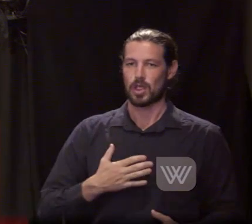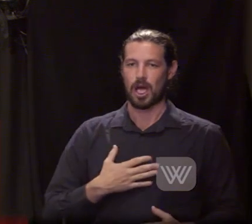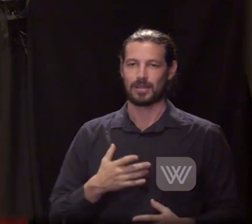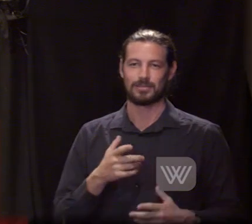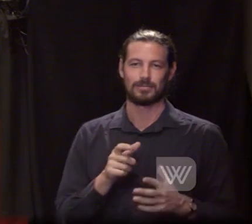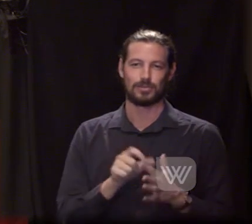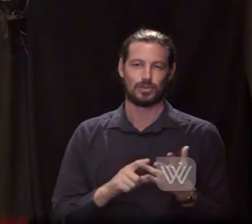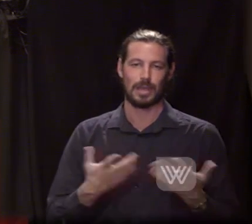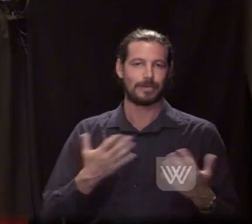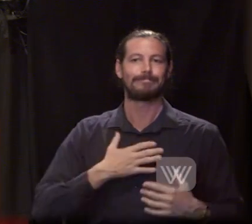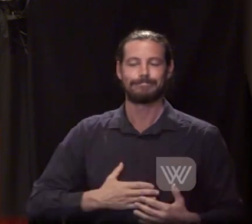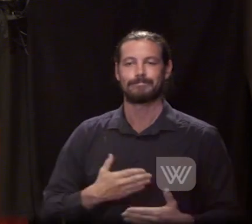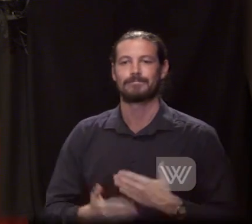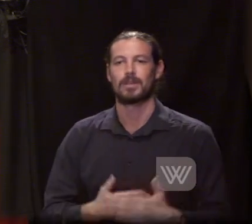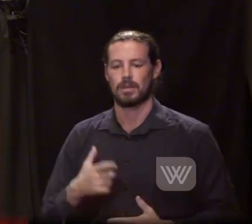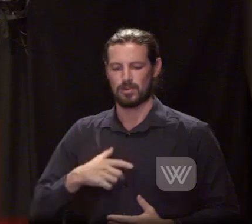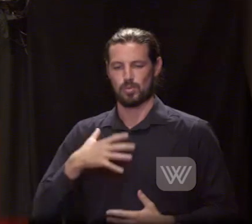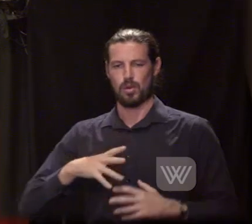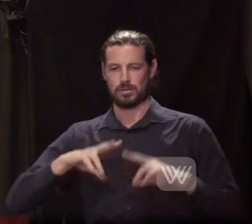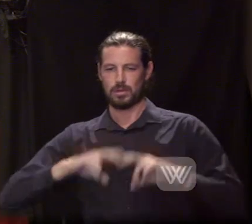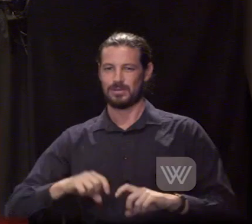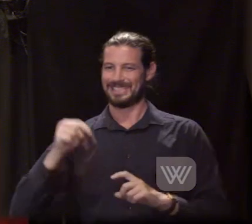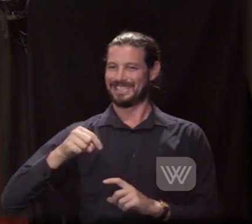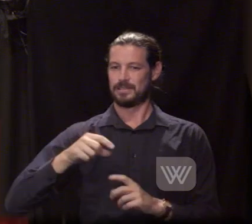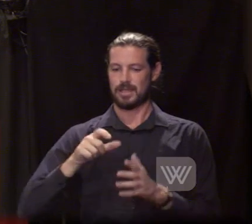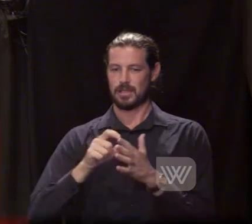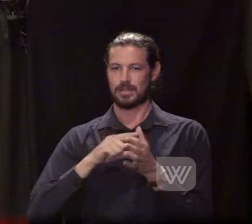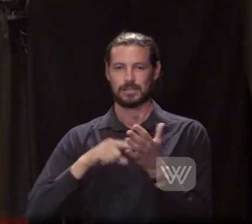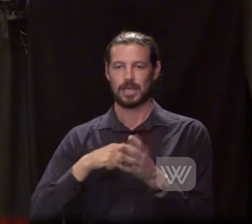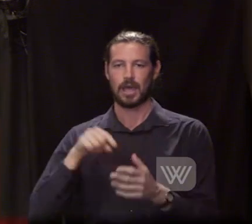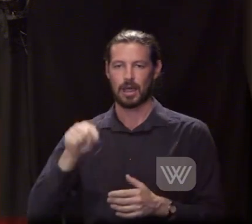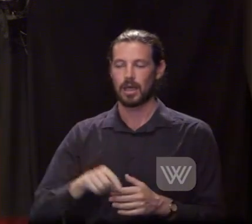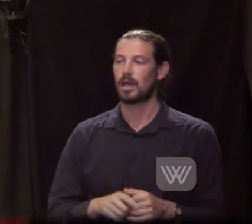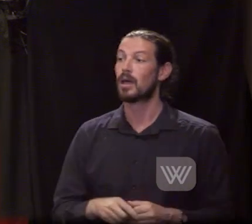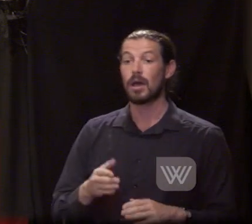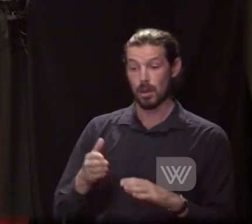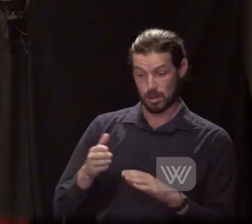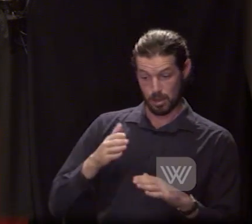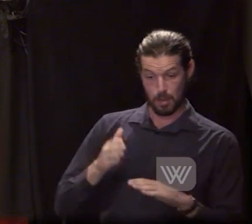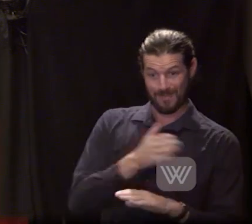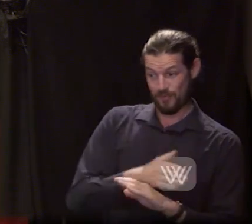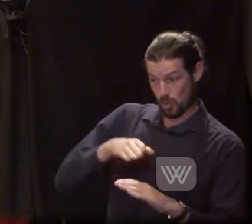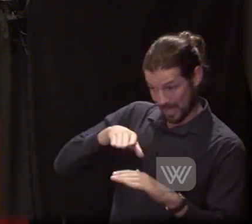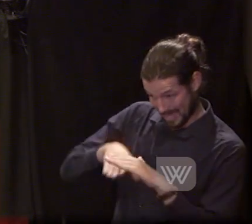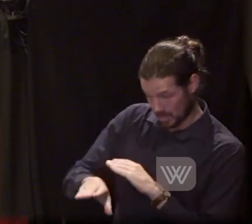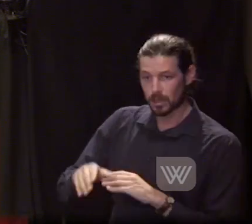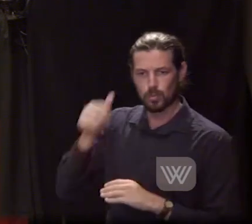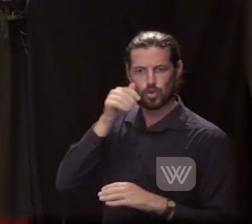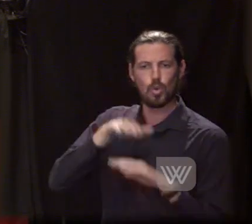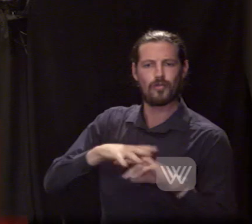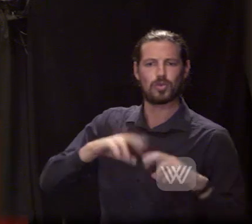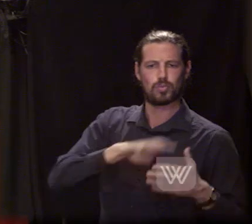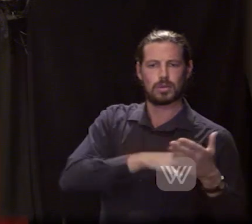else. So almost all of the research was given to us beforehand, and we knew exactly what we'd be doing every day, every